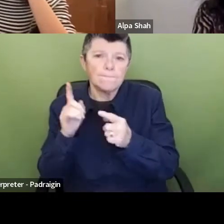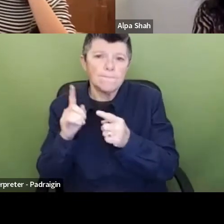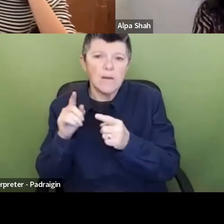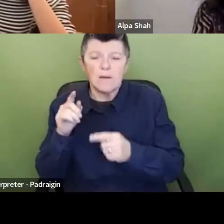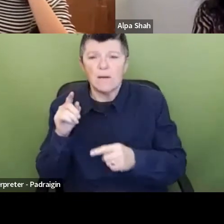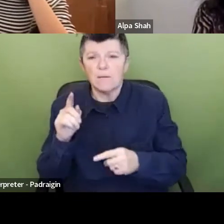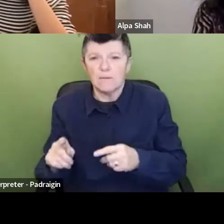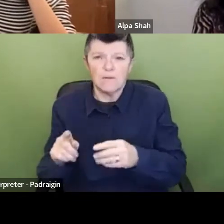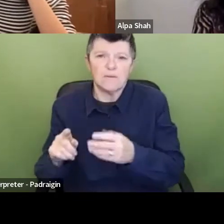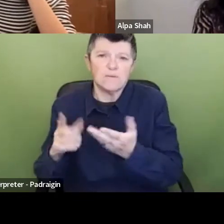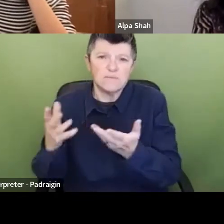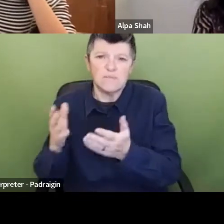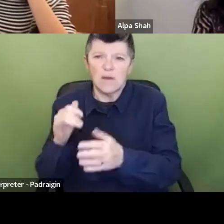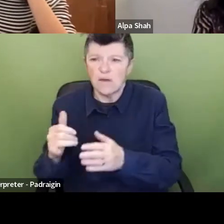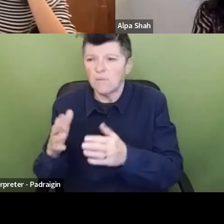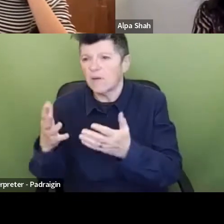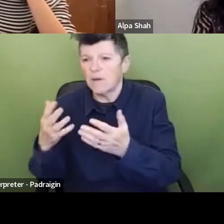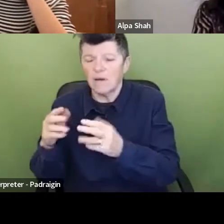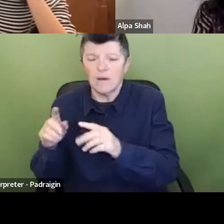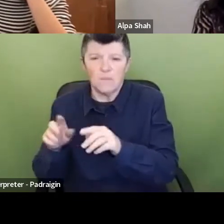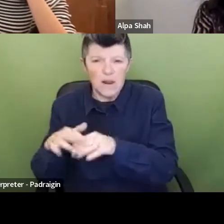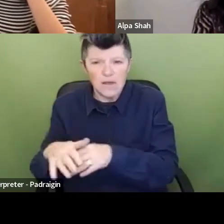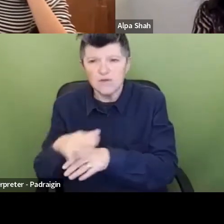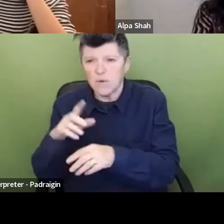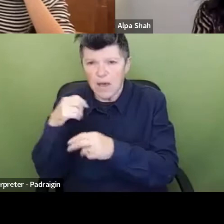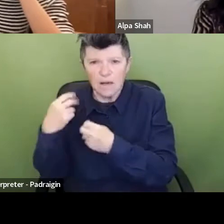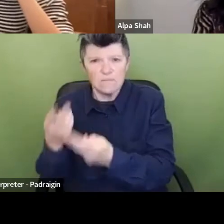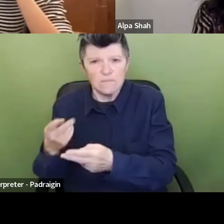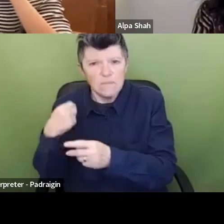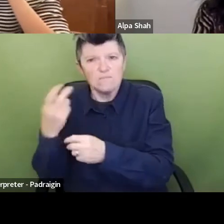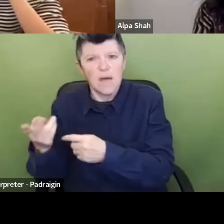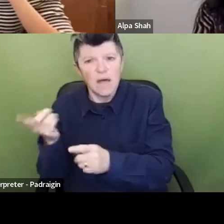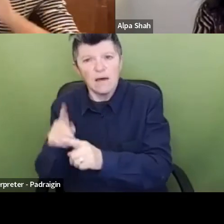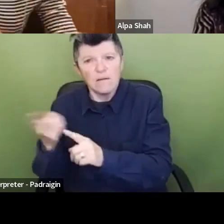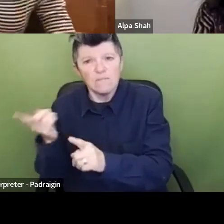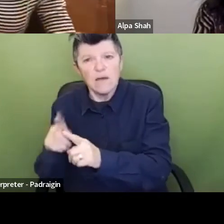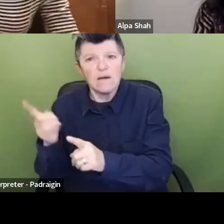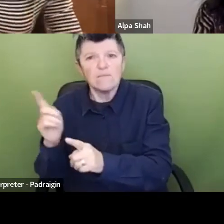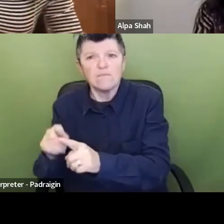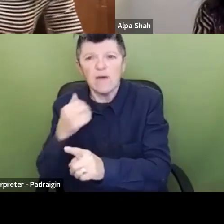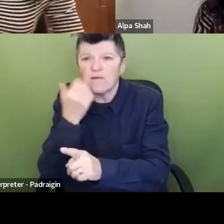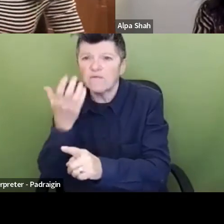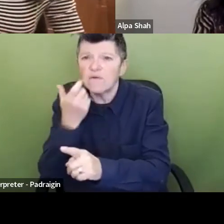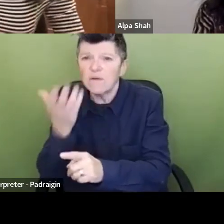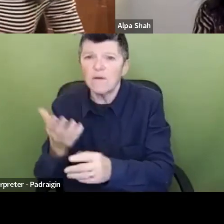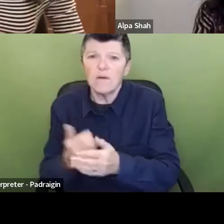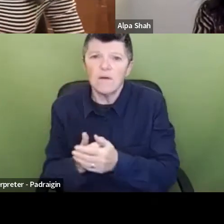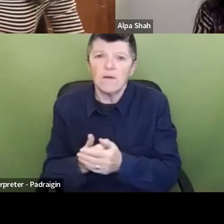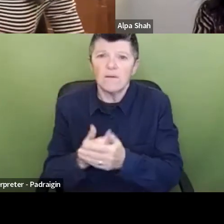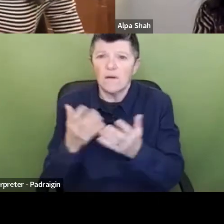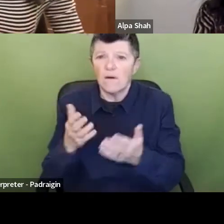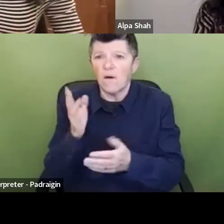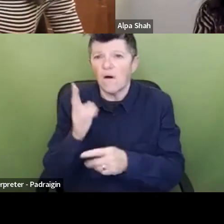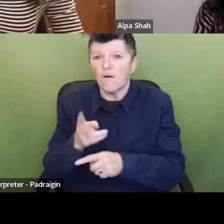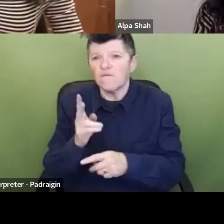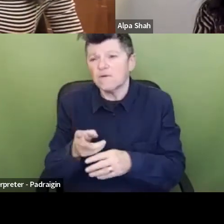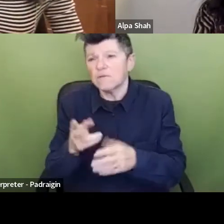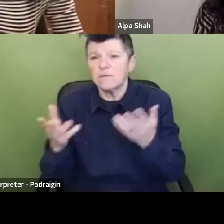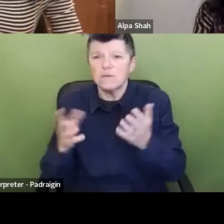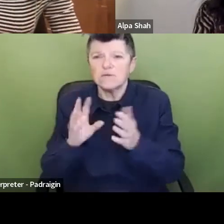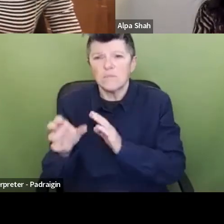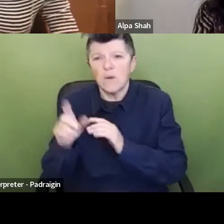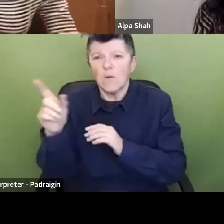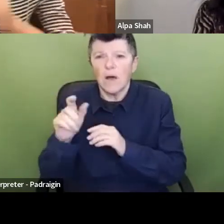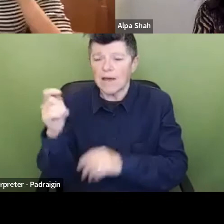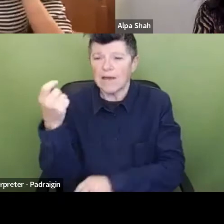stable house that we can return to and do return to on a day-to-day basis, often symbolized by this, I have a key to a door. This is what